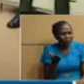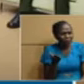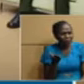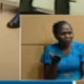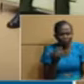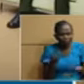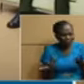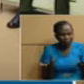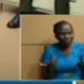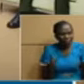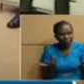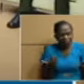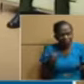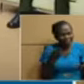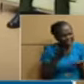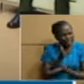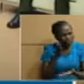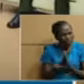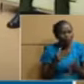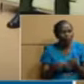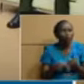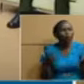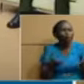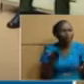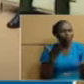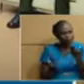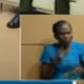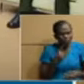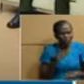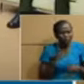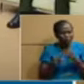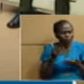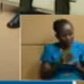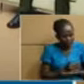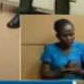root cause of this? What is the actual problem? Because the problem may not be that people don't want to save.